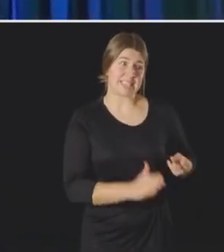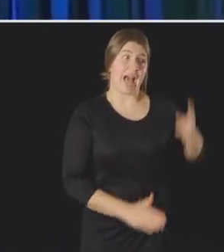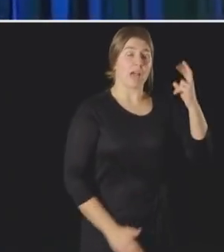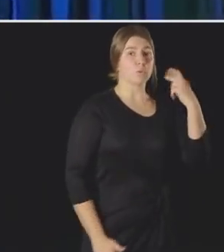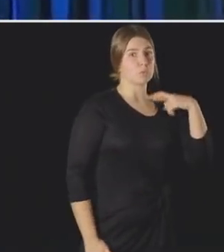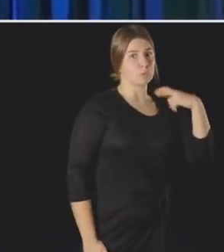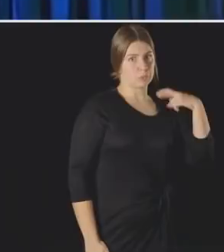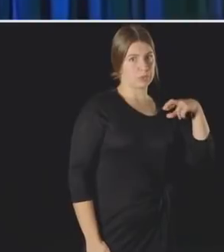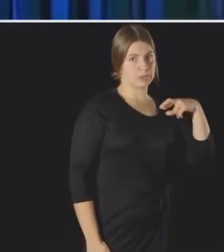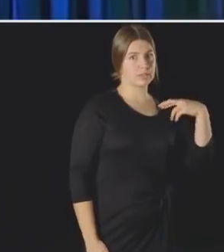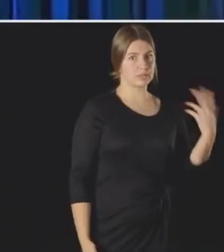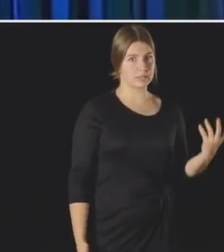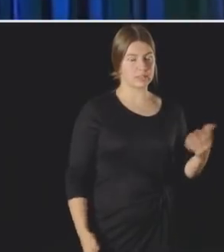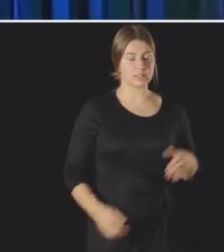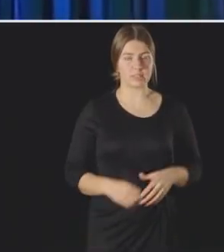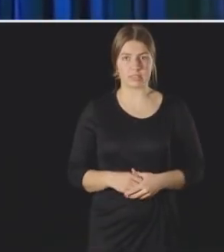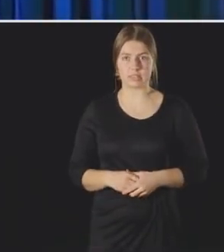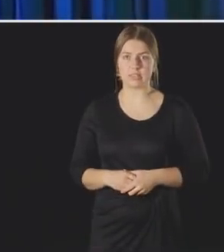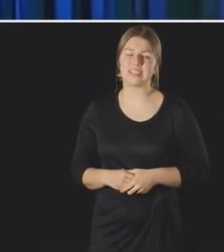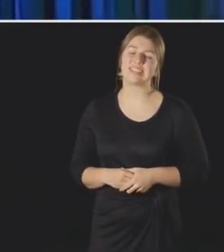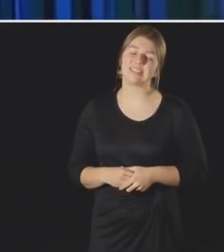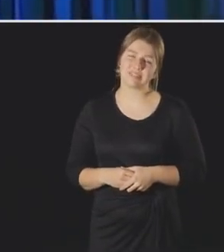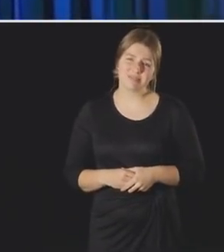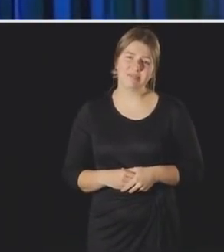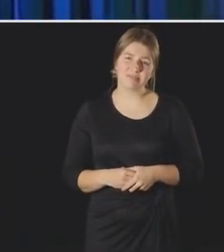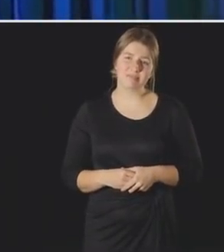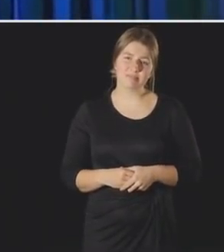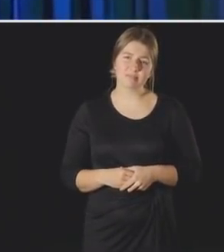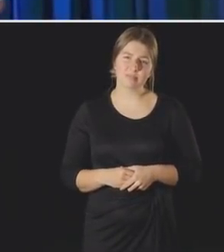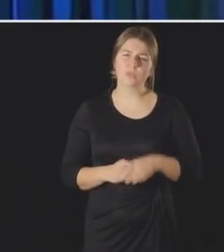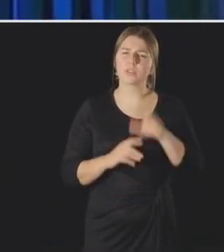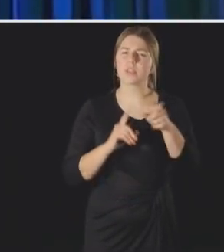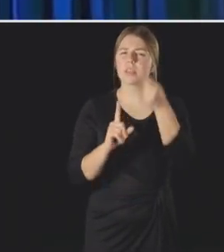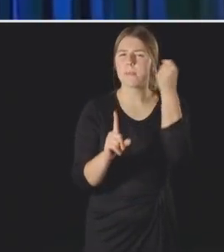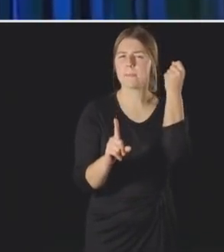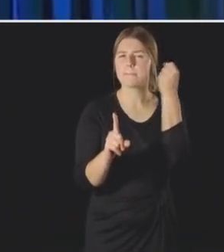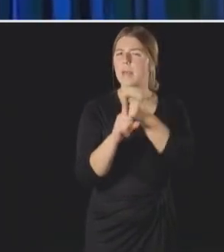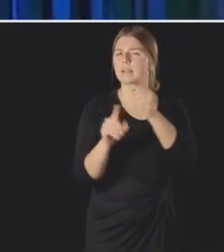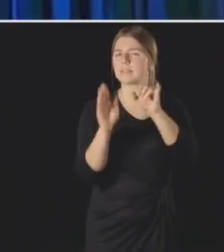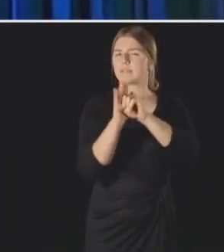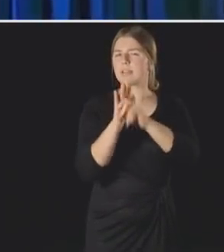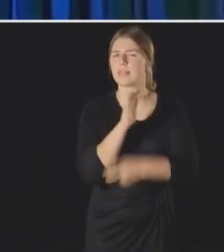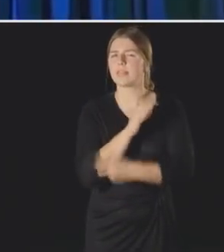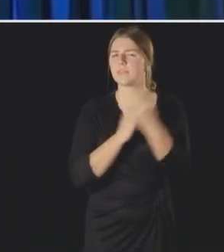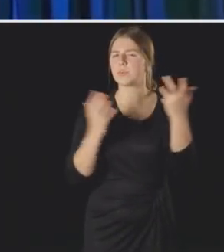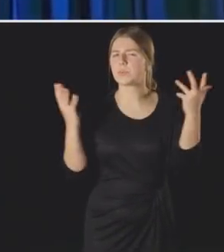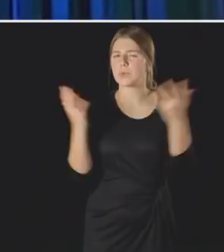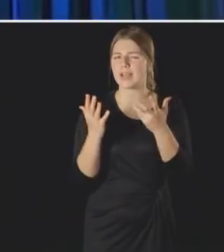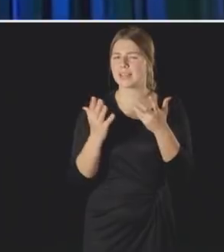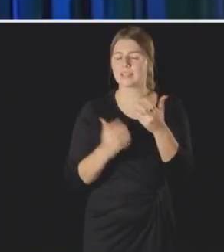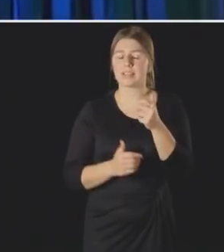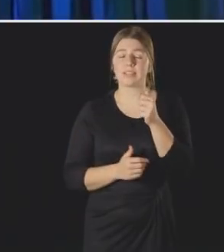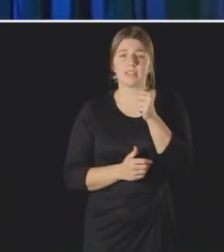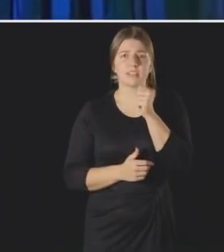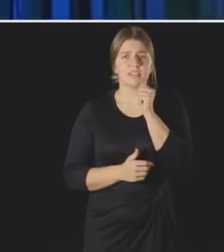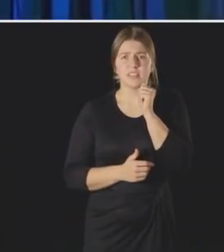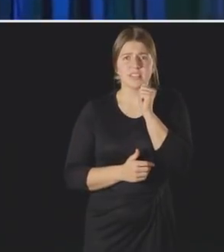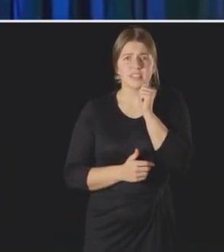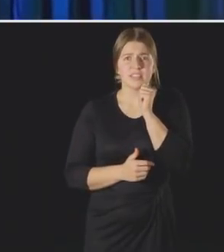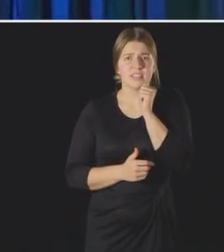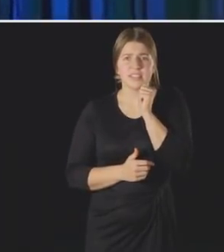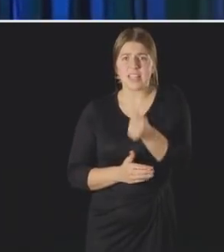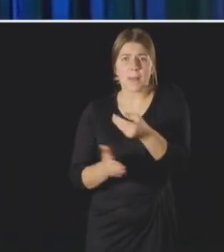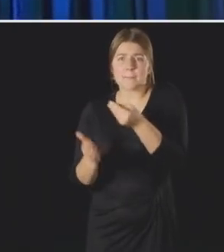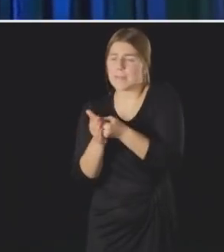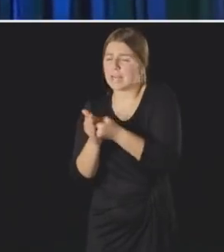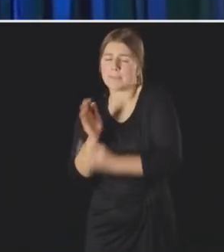The major impact of identity theft isn't finding out that your bank account has been drained or that someone has